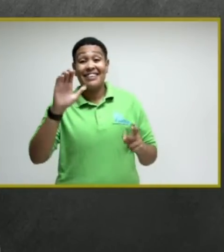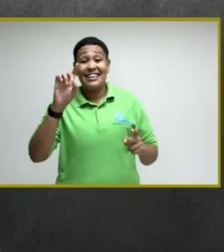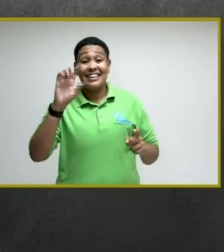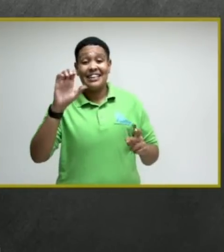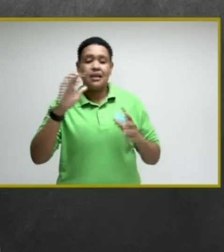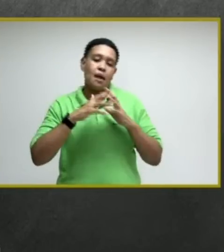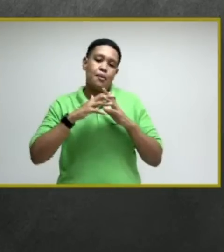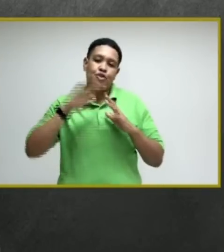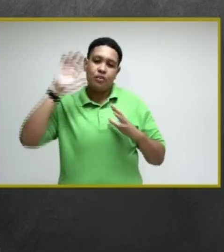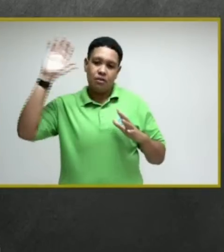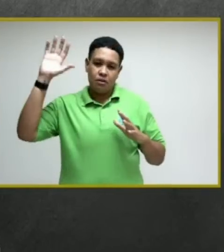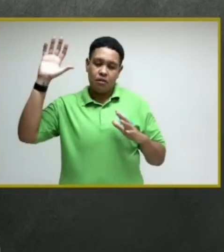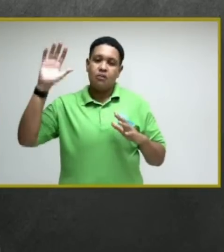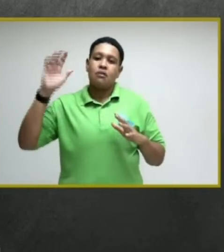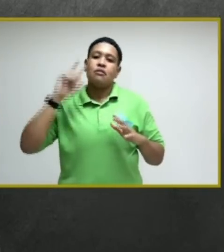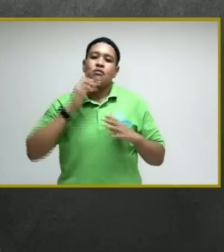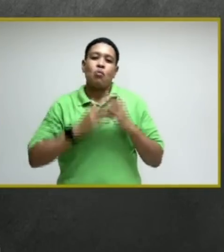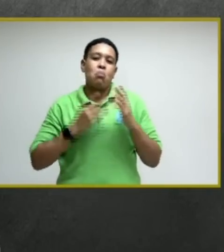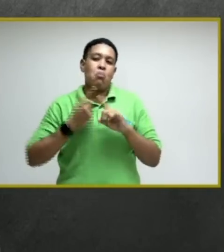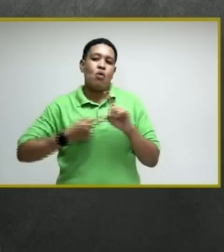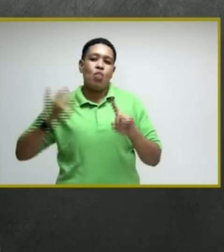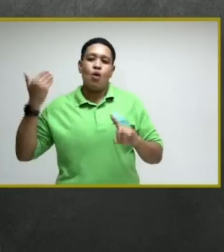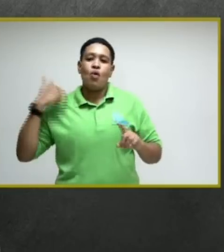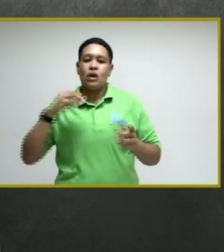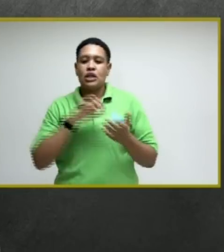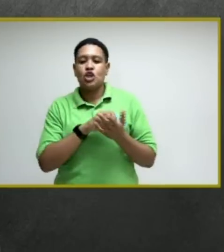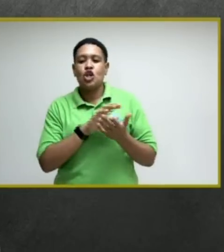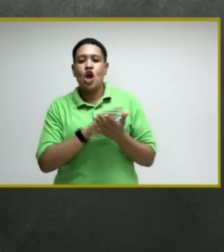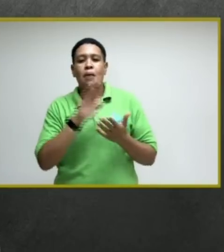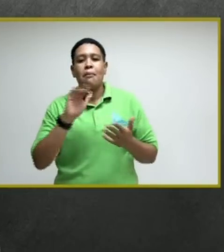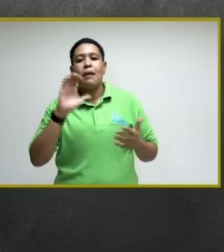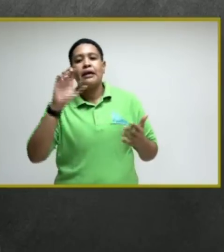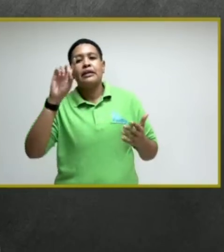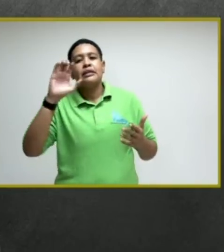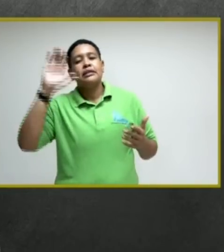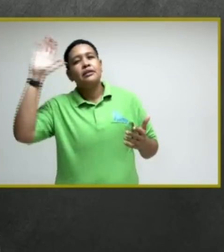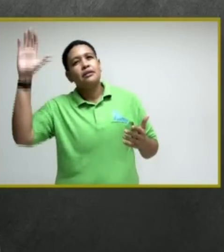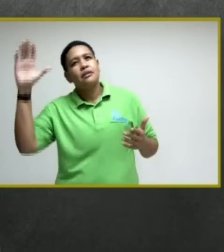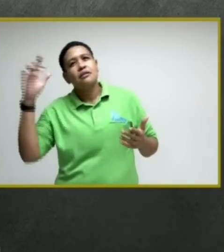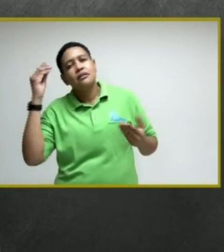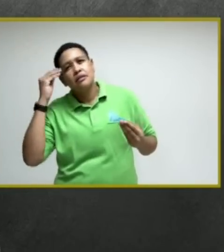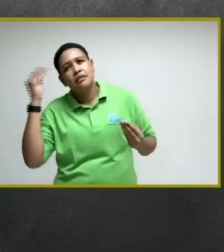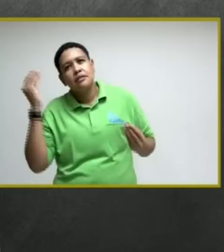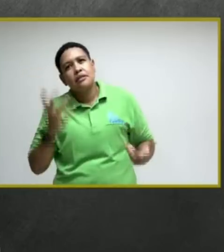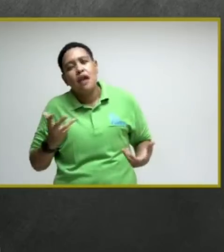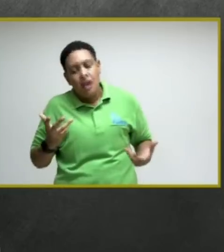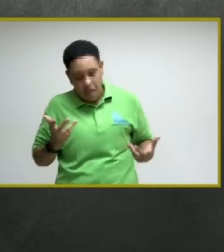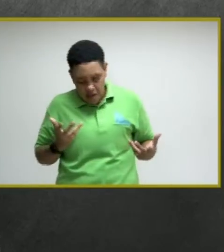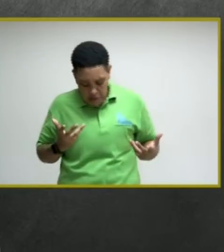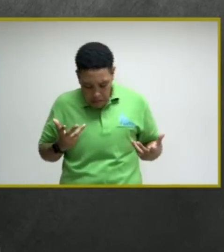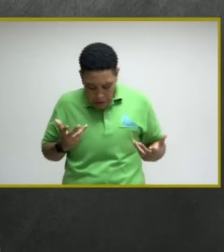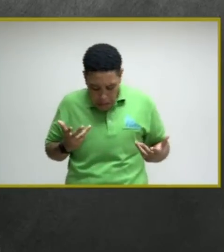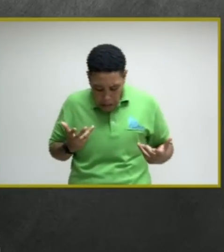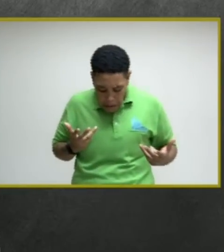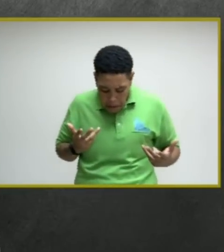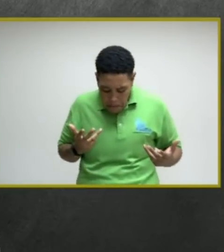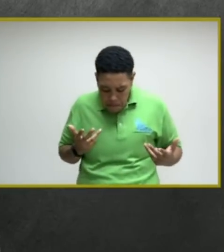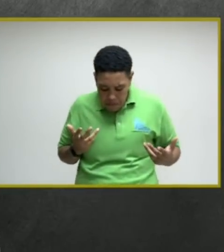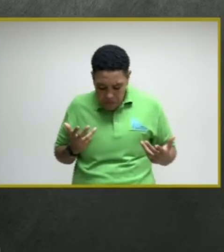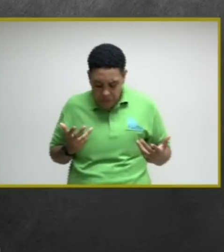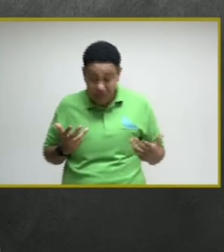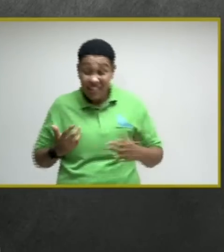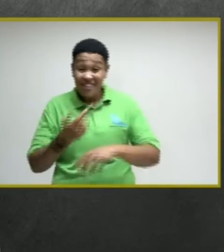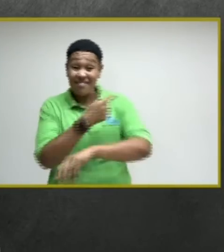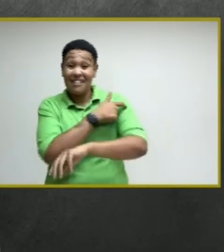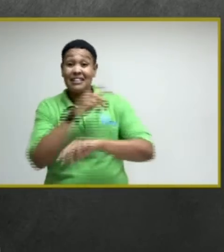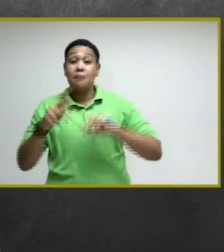CDC, I guess some months ago, there was a document by the CDC that said that vaccinated people that are infected